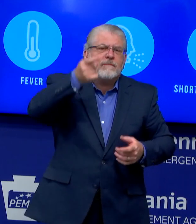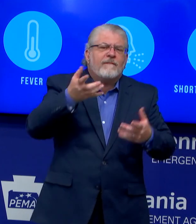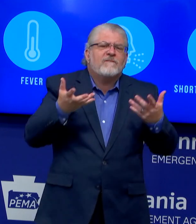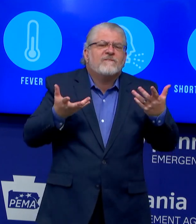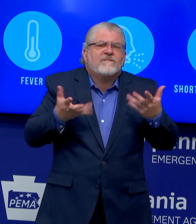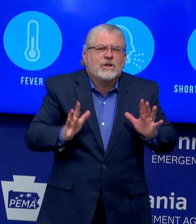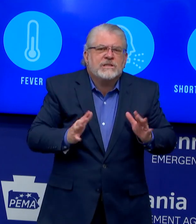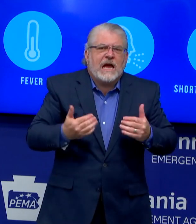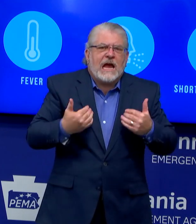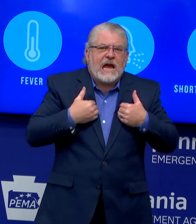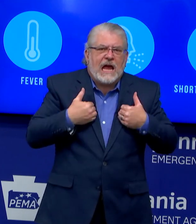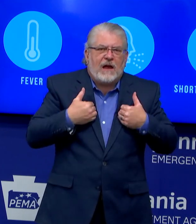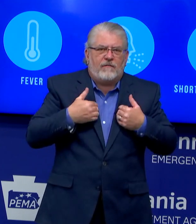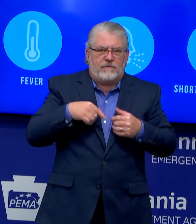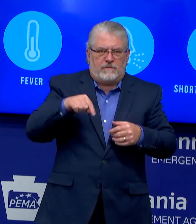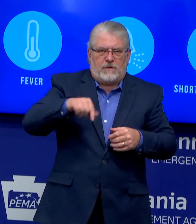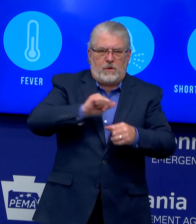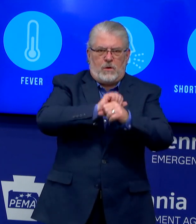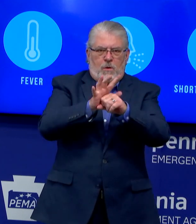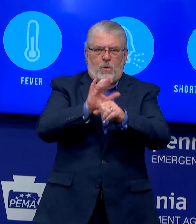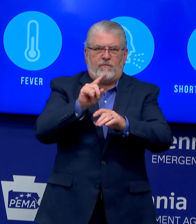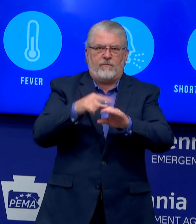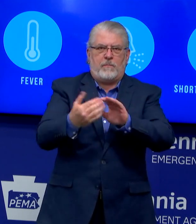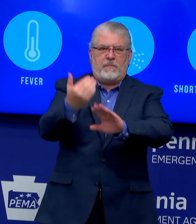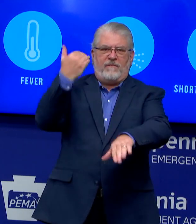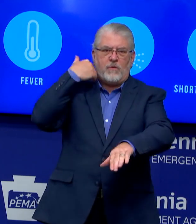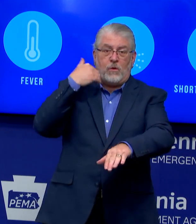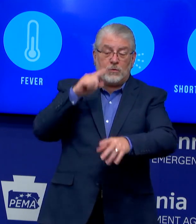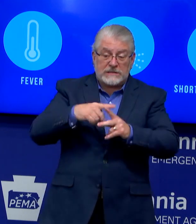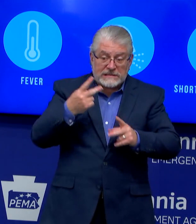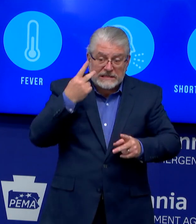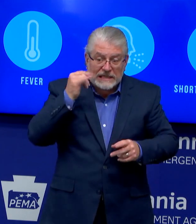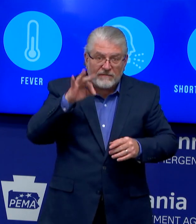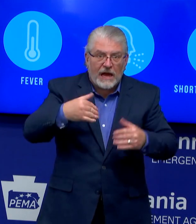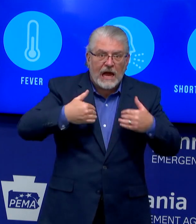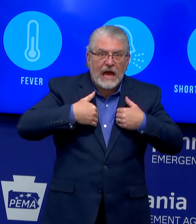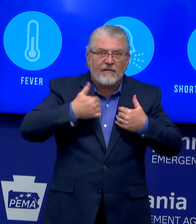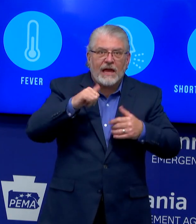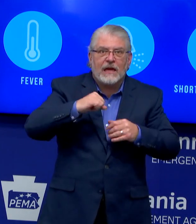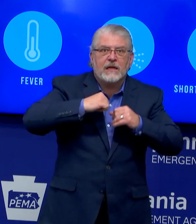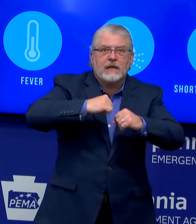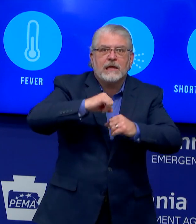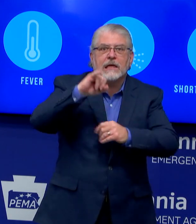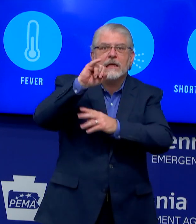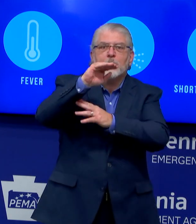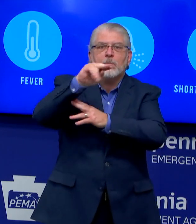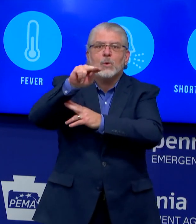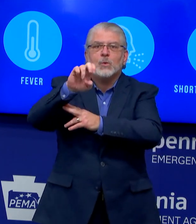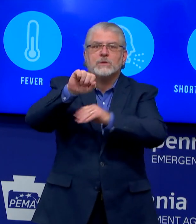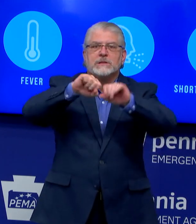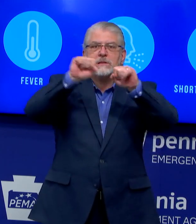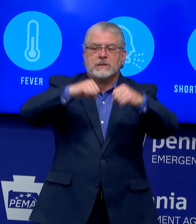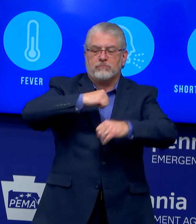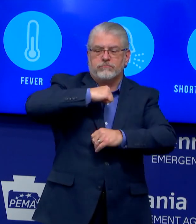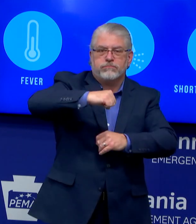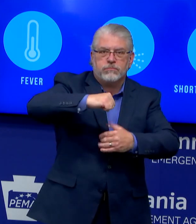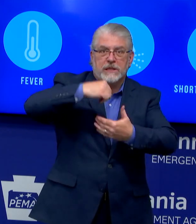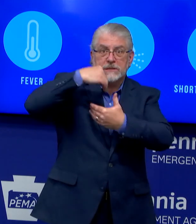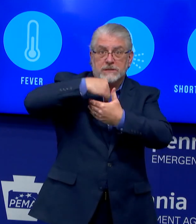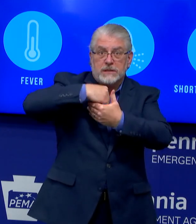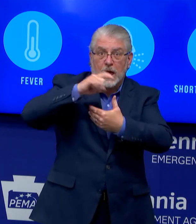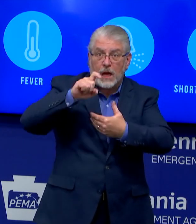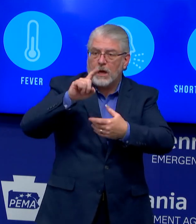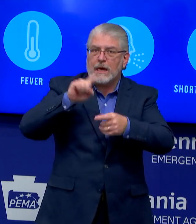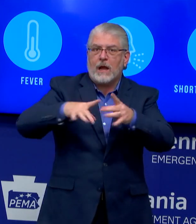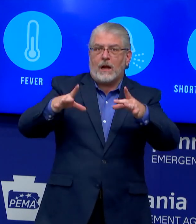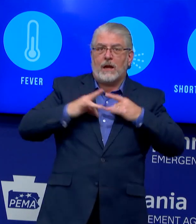But we're hoping for availability in the next number of weeks, we're not sure exactly when, of either that test or other tests to be